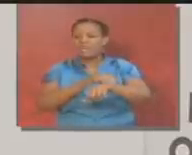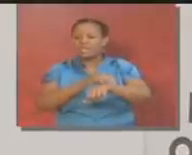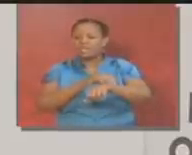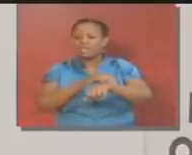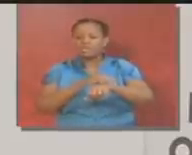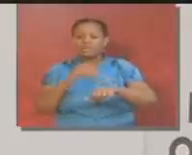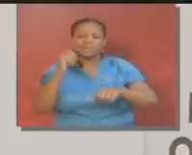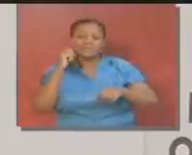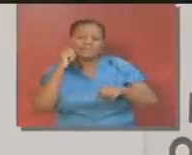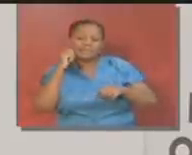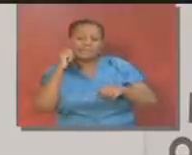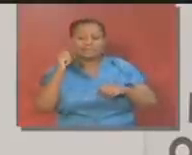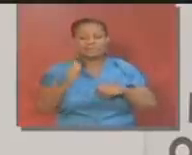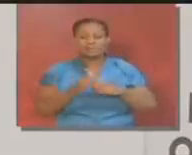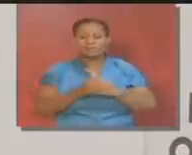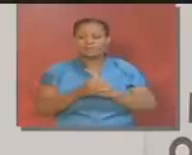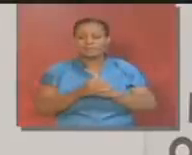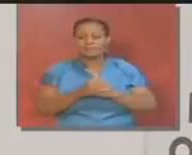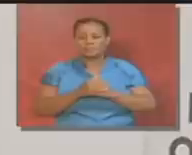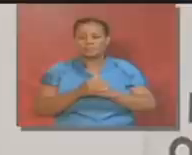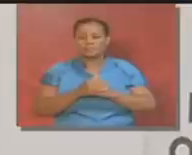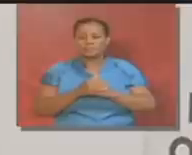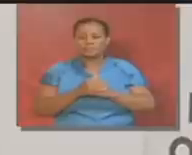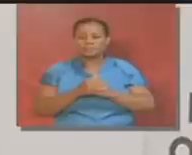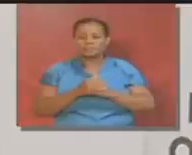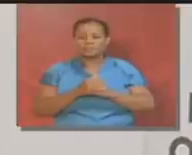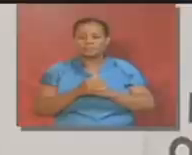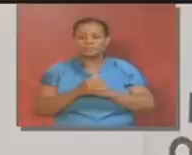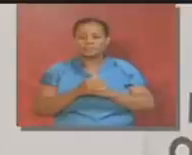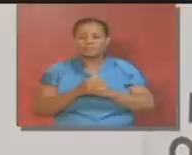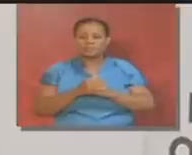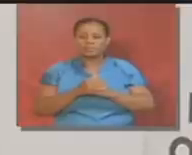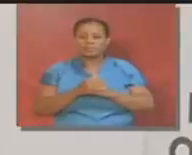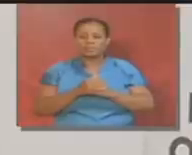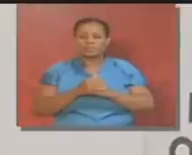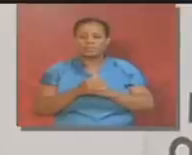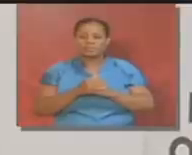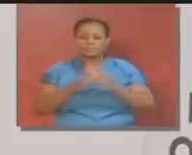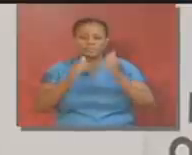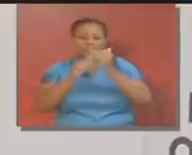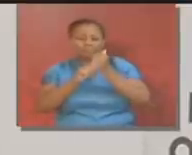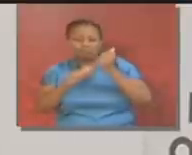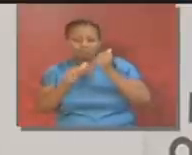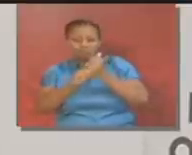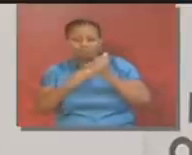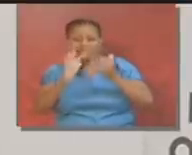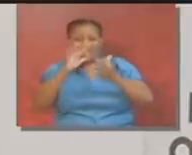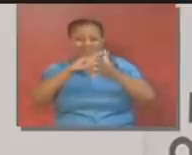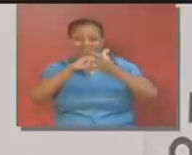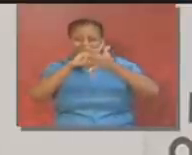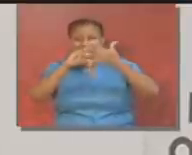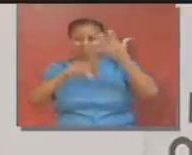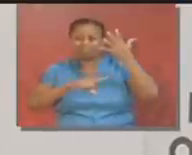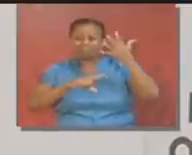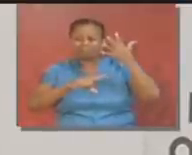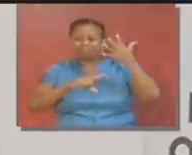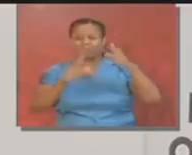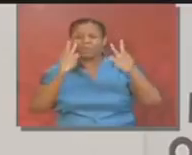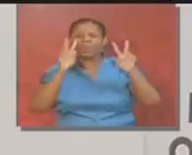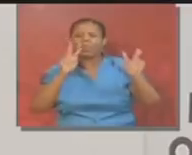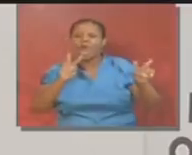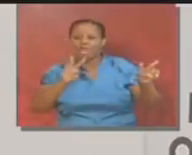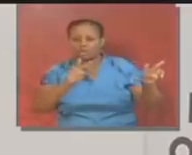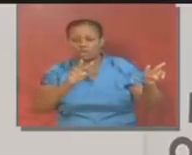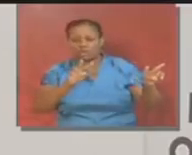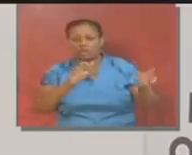the last one, which is the rash and also the bowel. So look for your 5 things, and you're going to be much more aware of what to